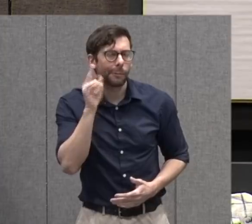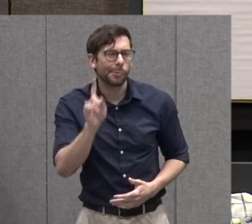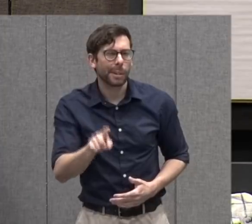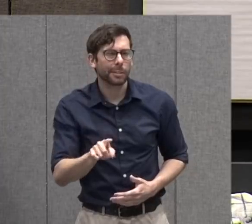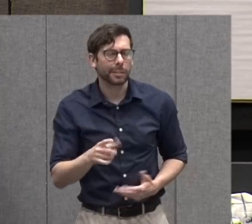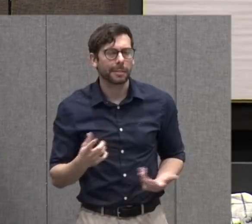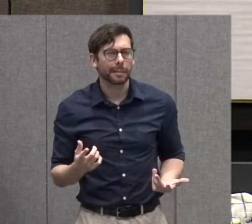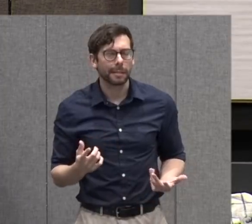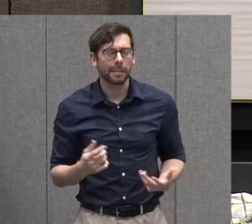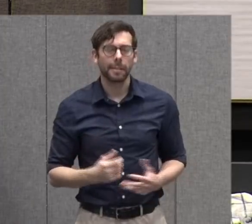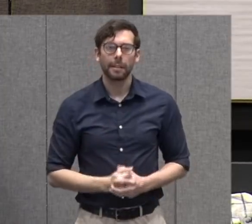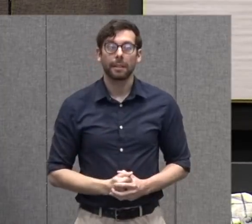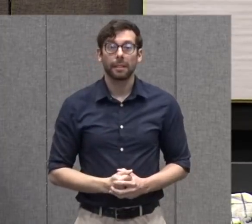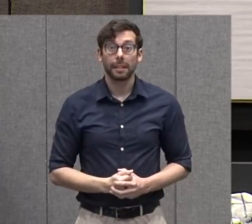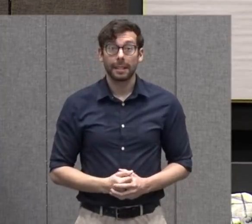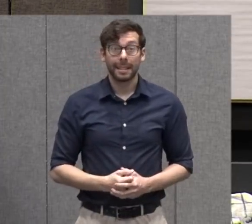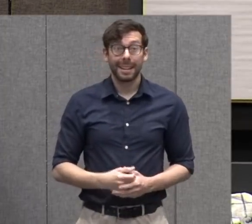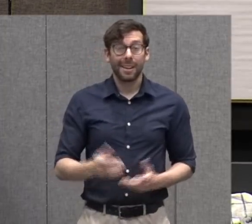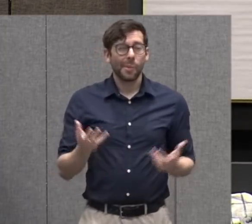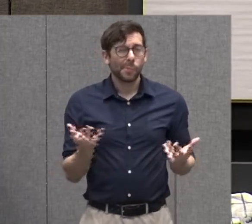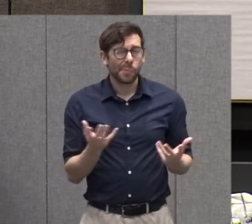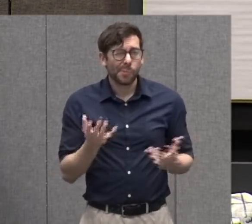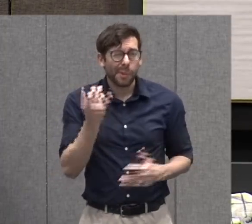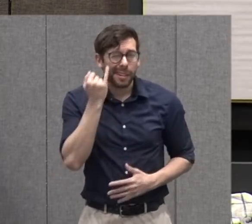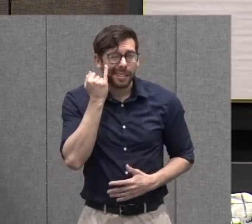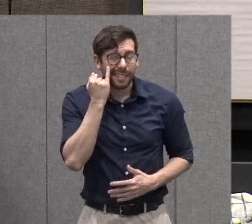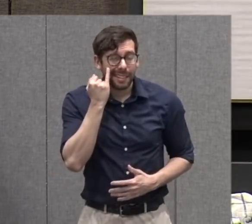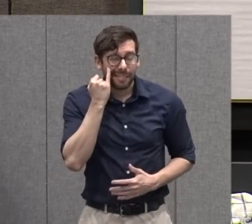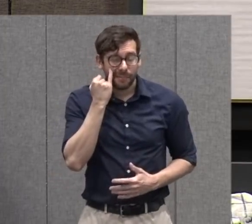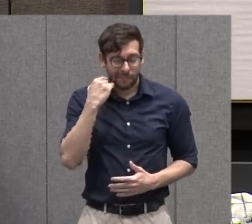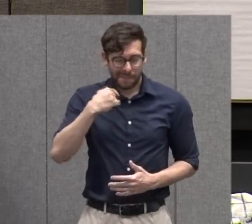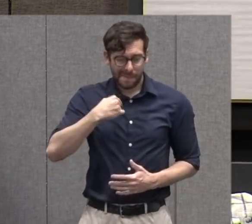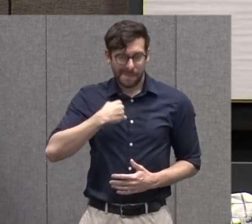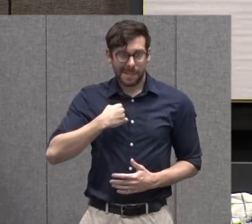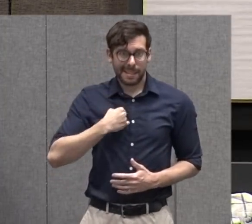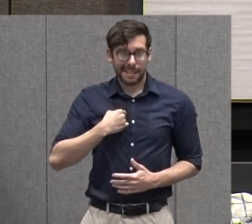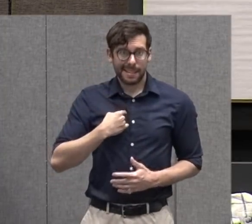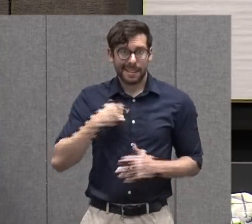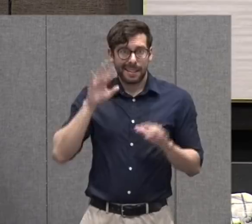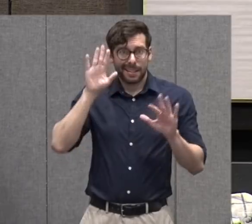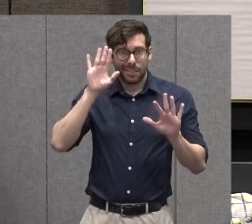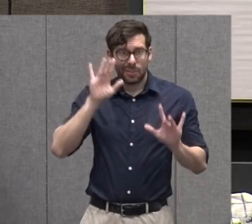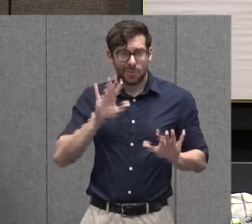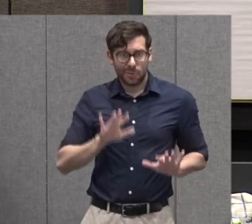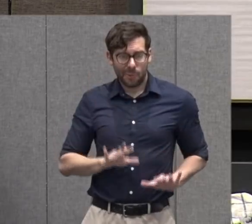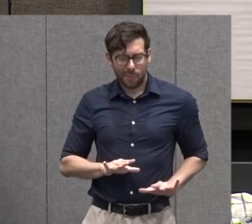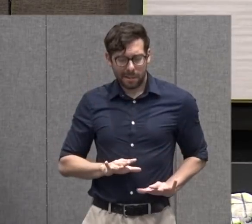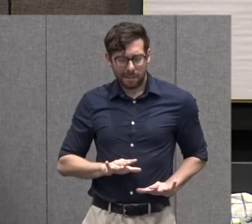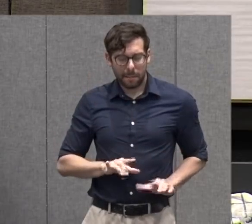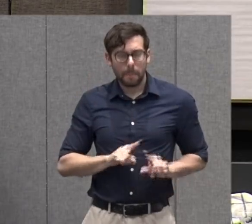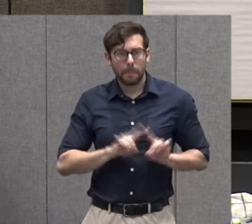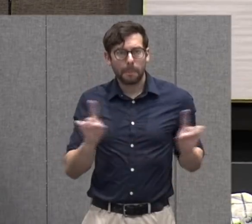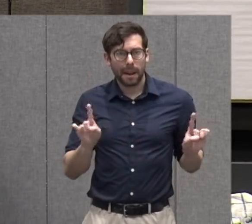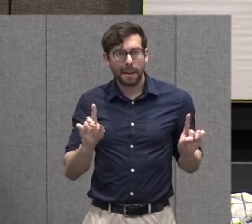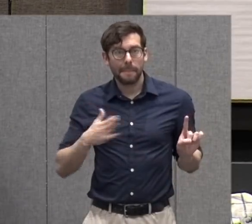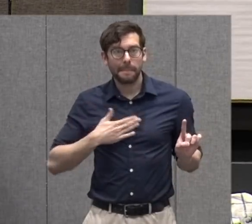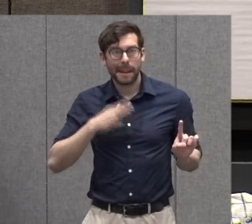What if it's snowing where I am and it's sunny where my cat is?